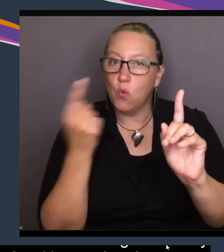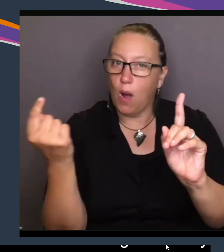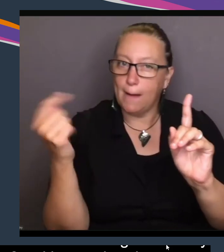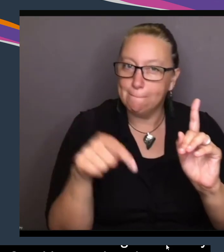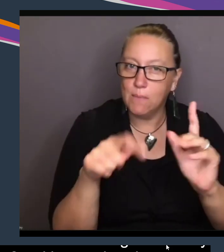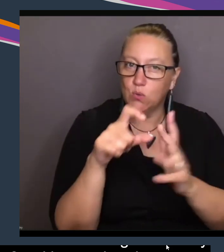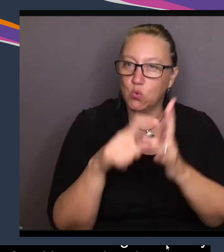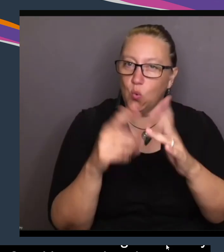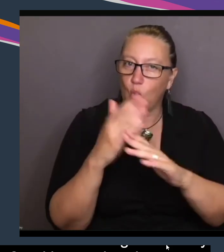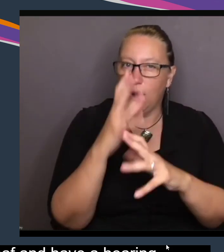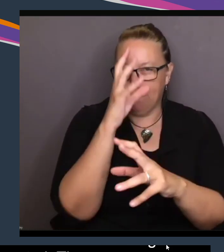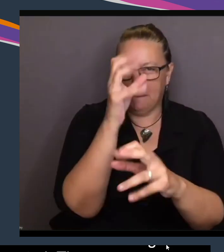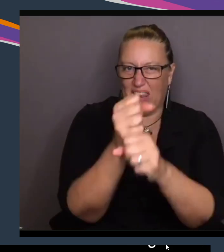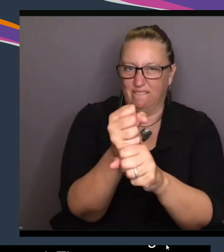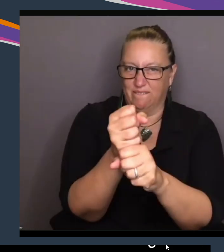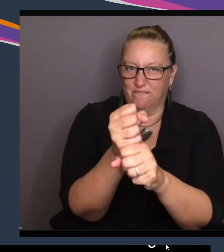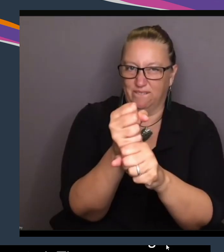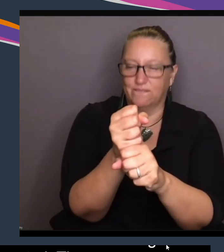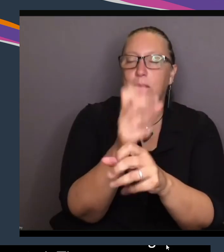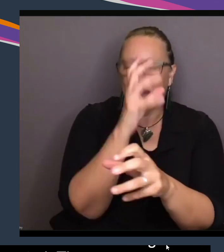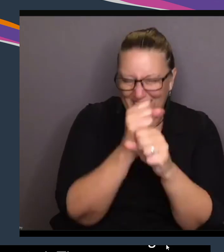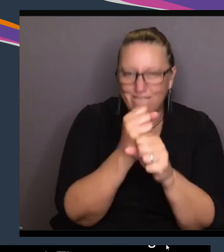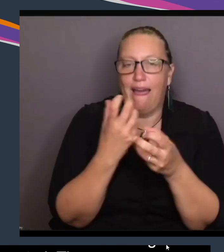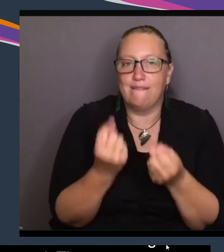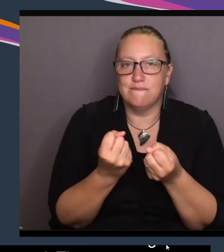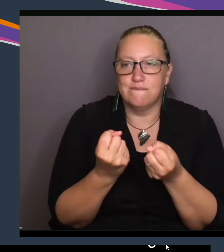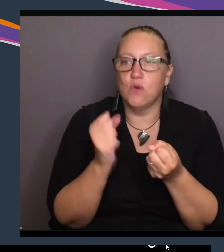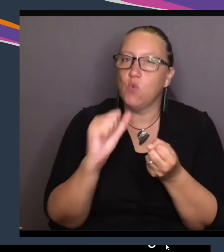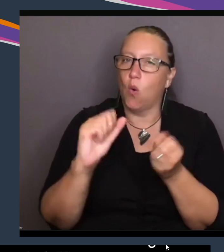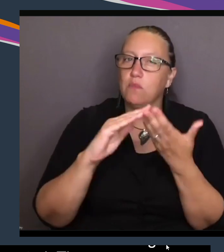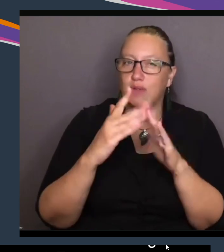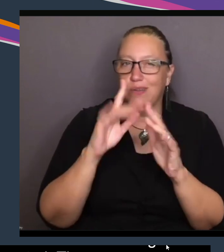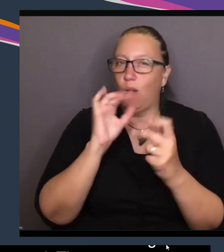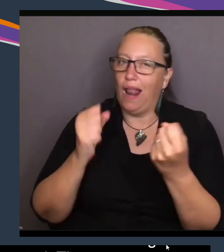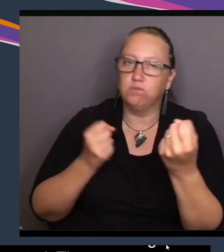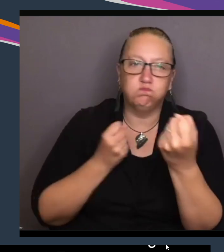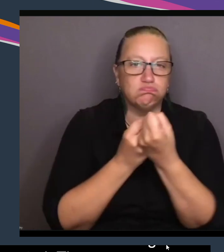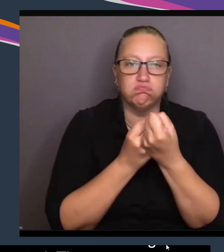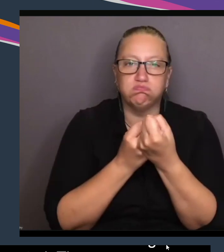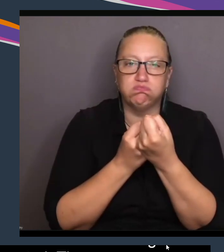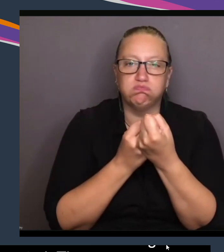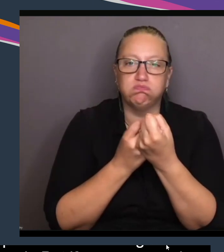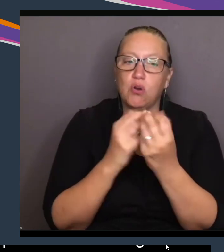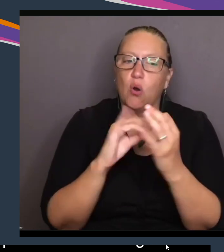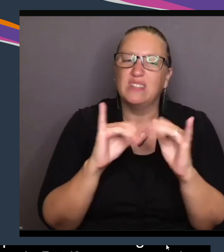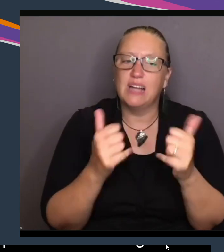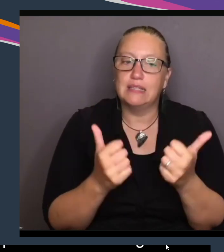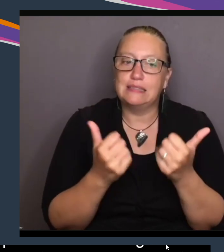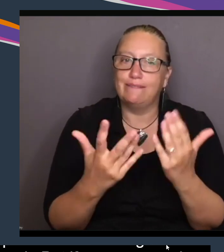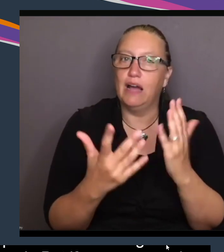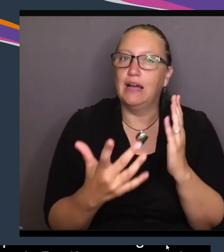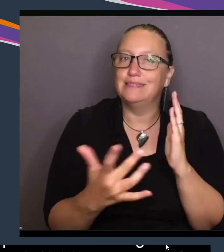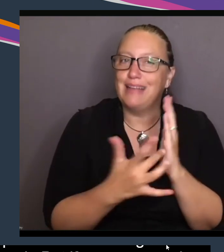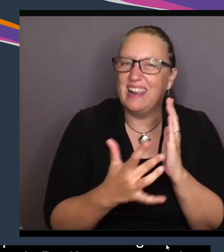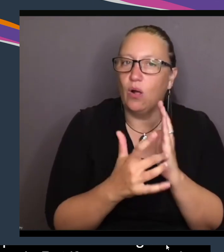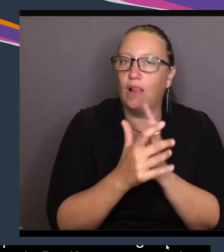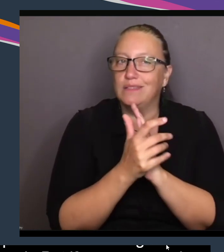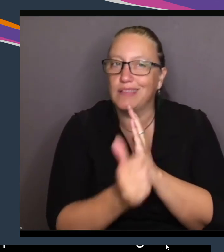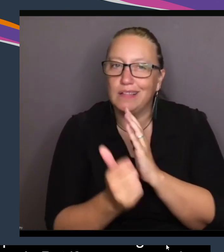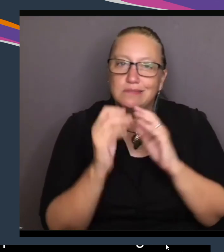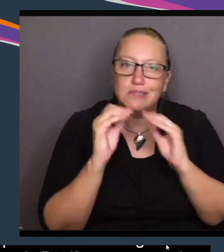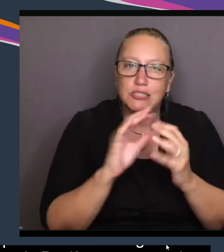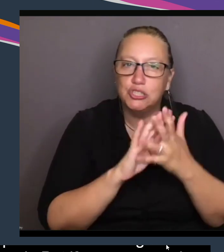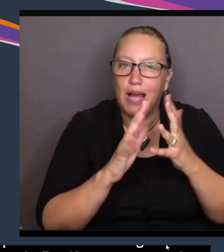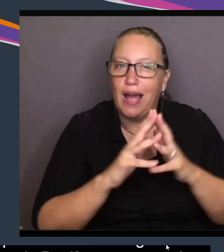your community will back you. So it's not just giving them the technical skills, it's building that belief. And